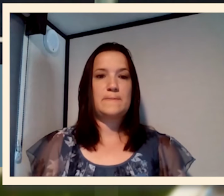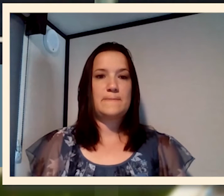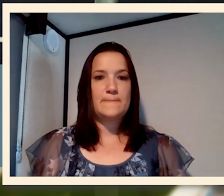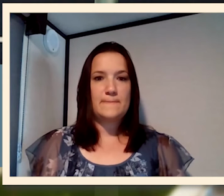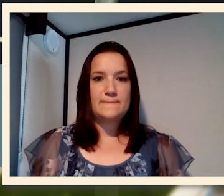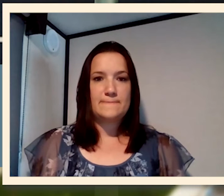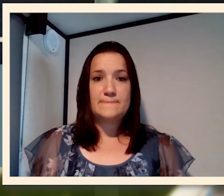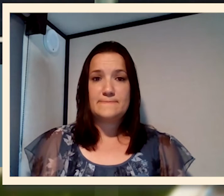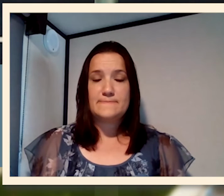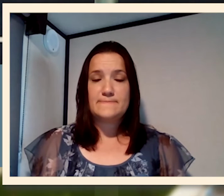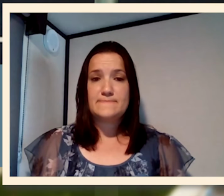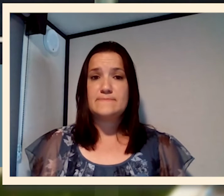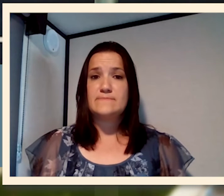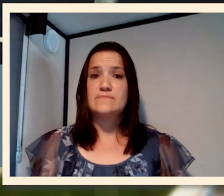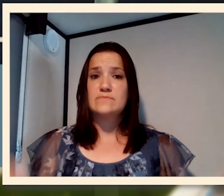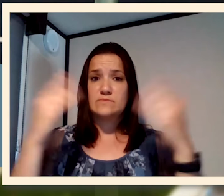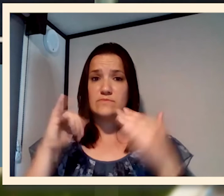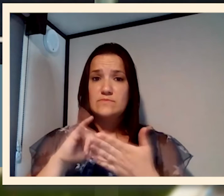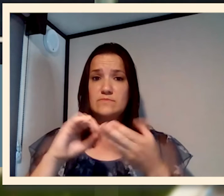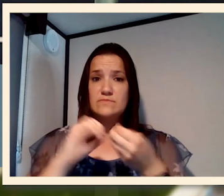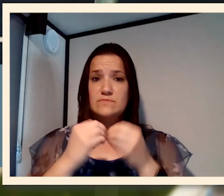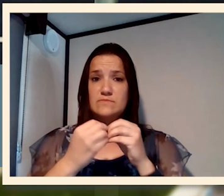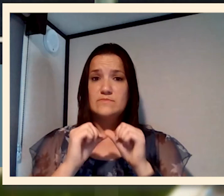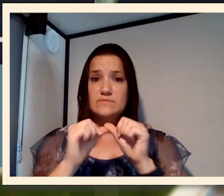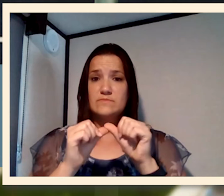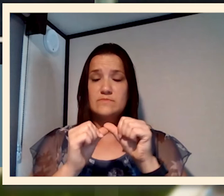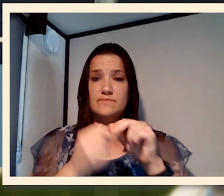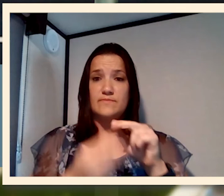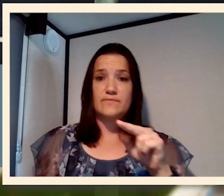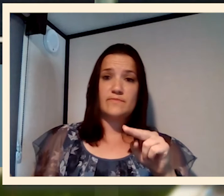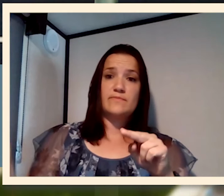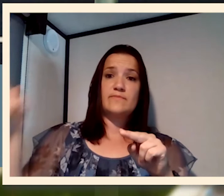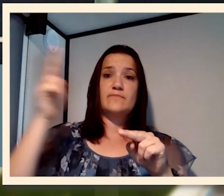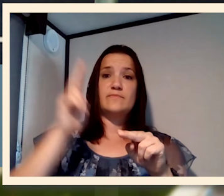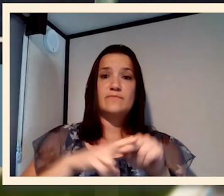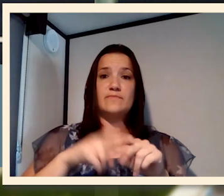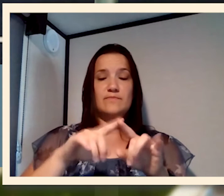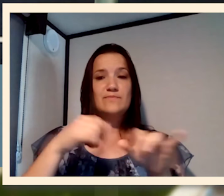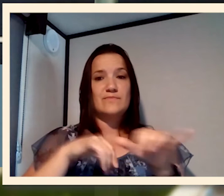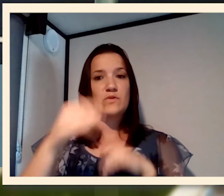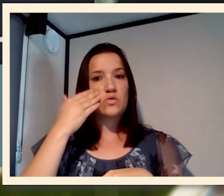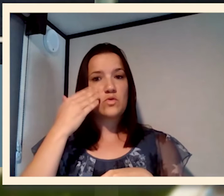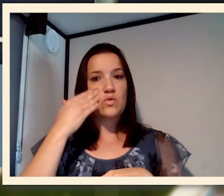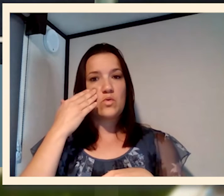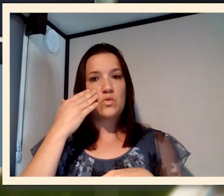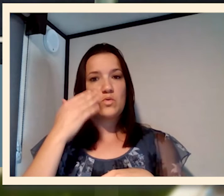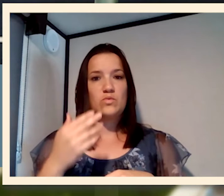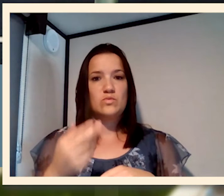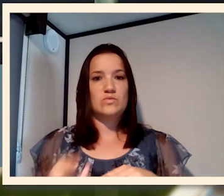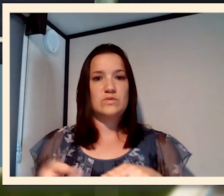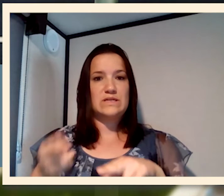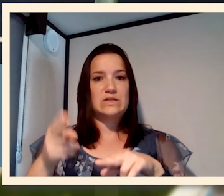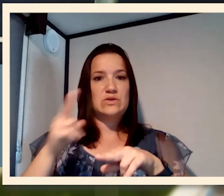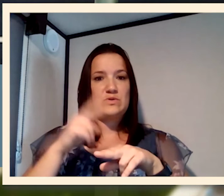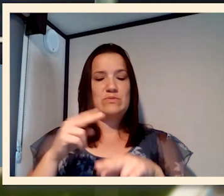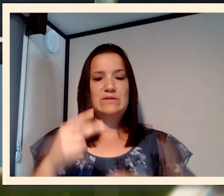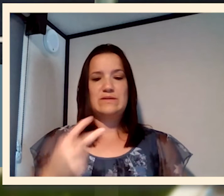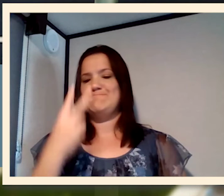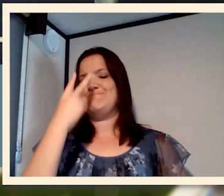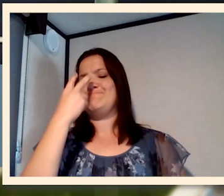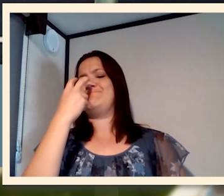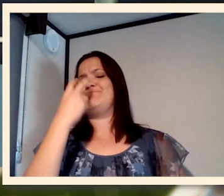week COVID testing. Okay. And I hope that number continues to rise, but we still know, you know,